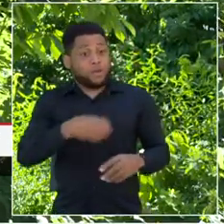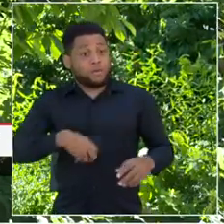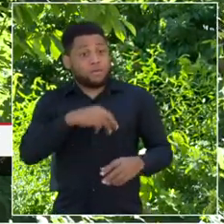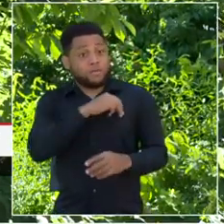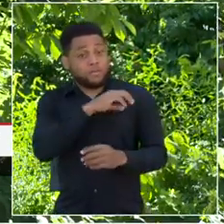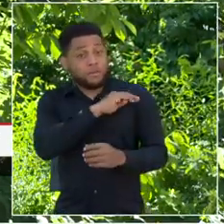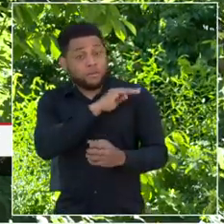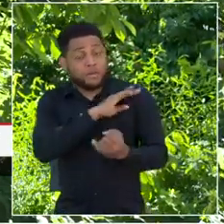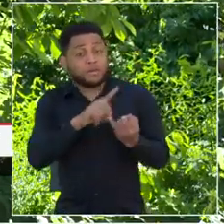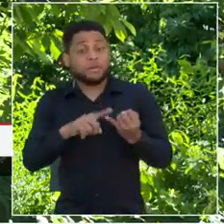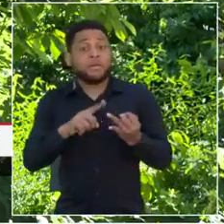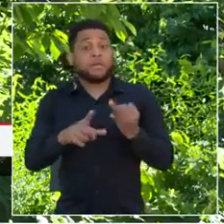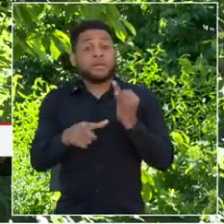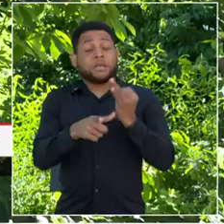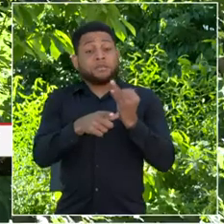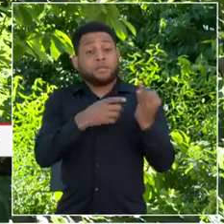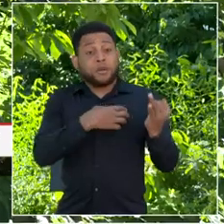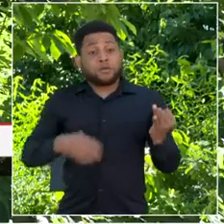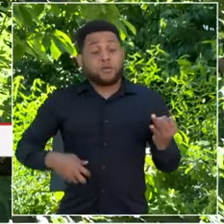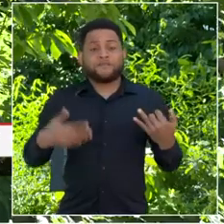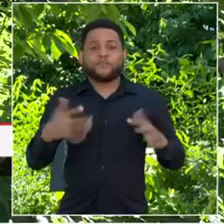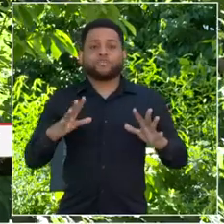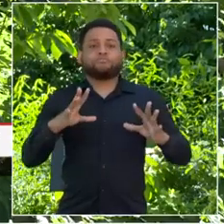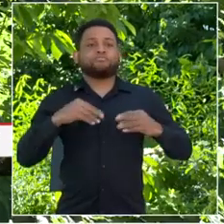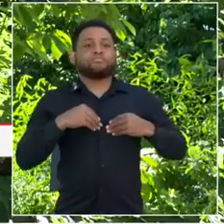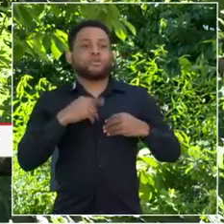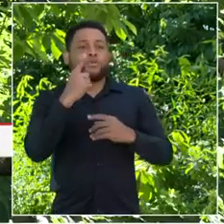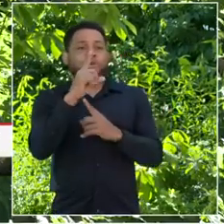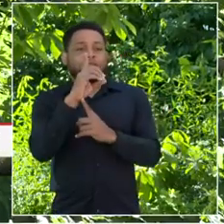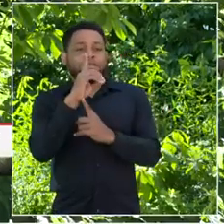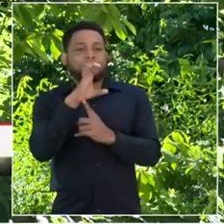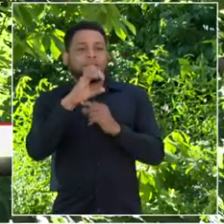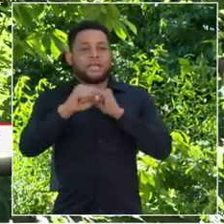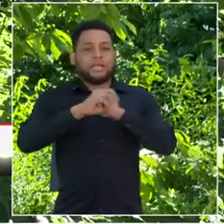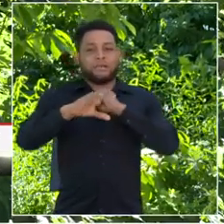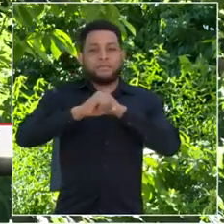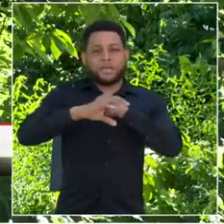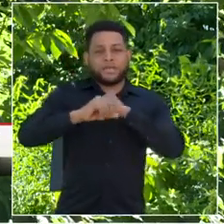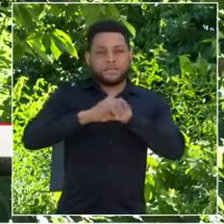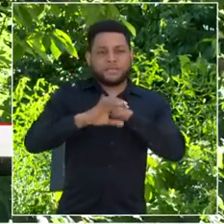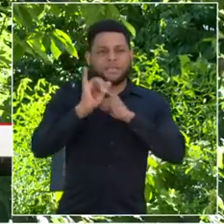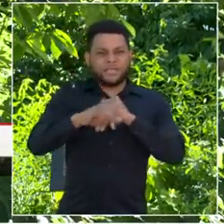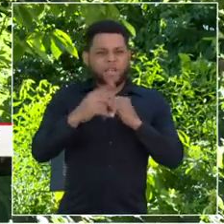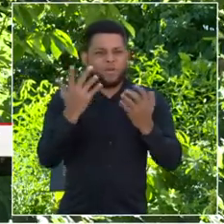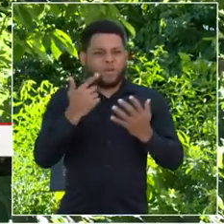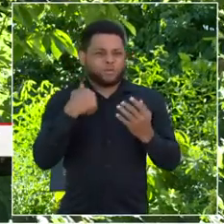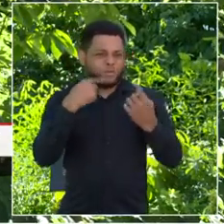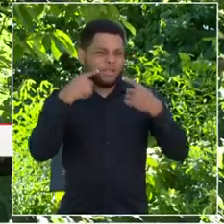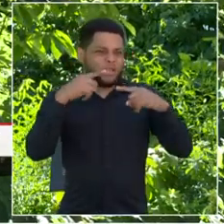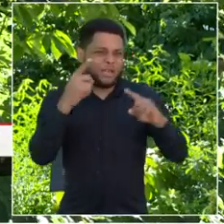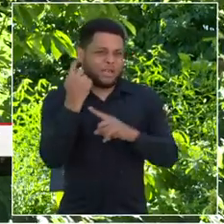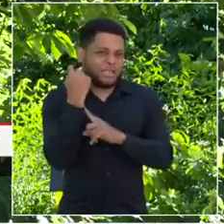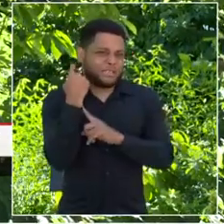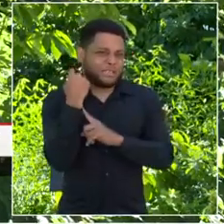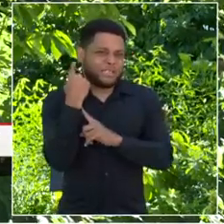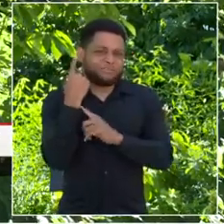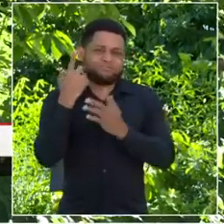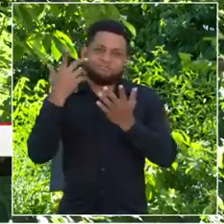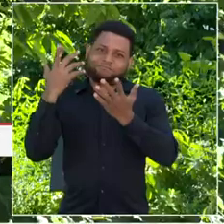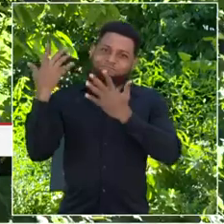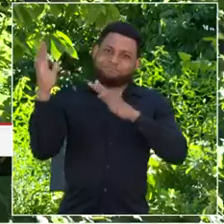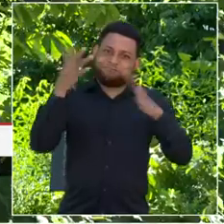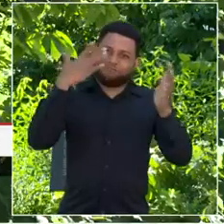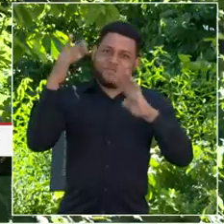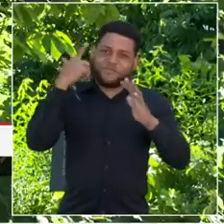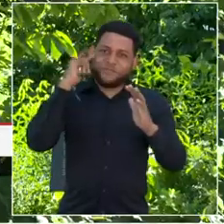One DC campaign, which is our current campaign, which we announced last year. Yes, a round of applause for that. And it's really resonating